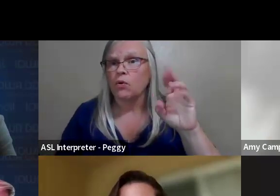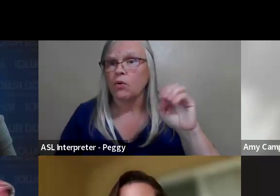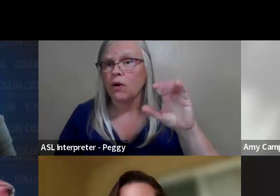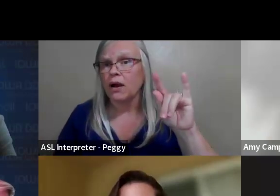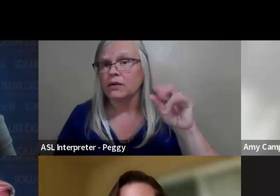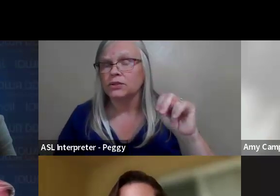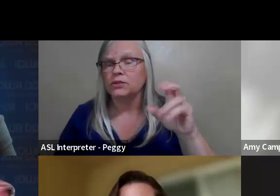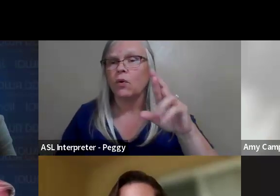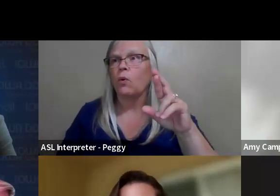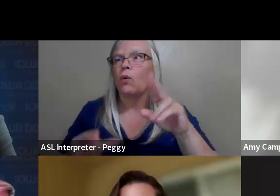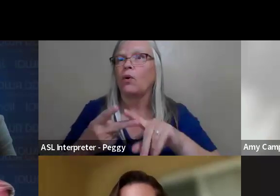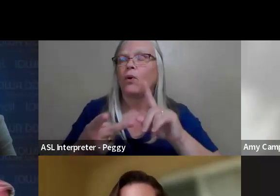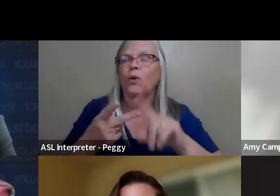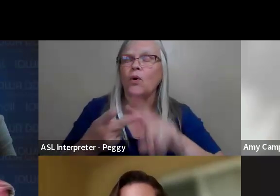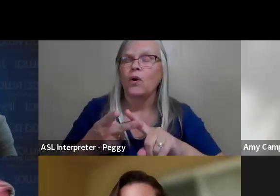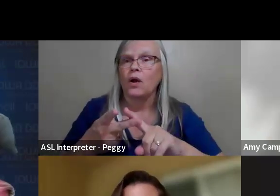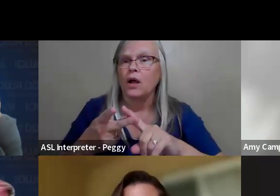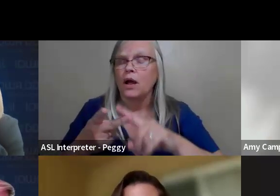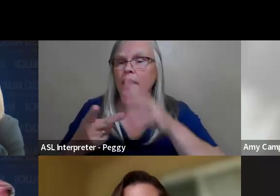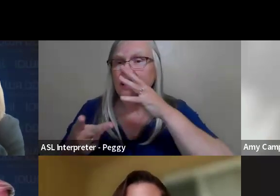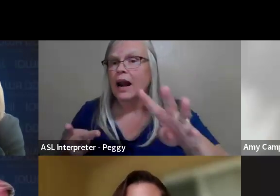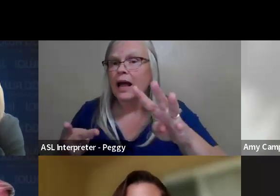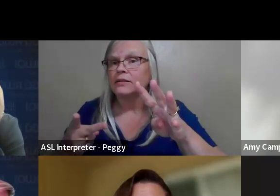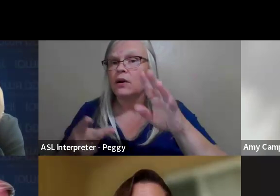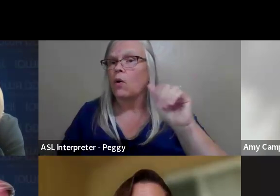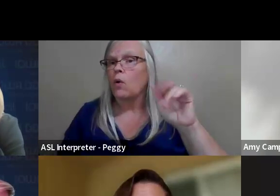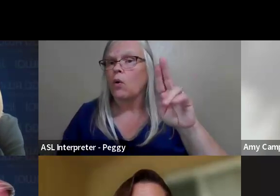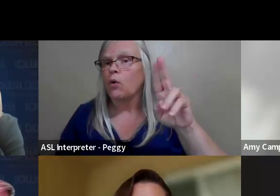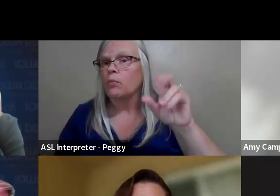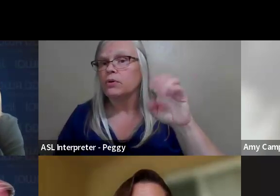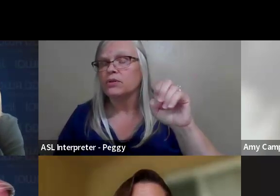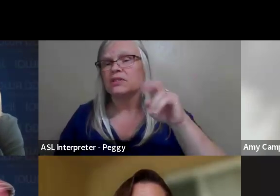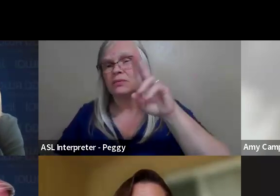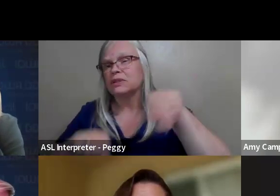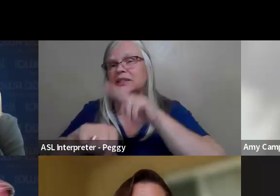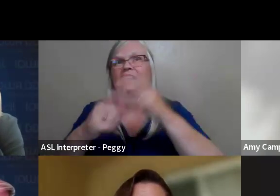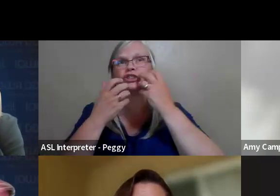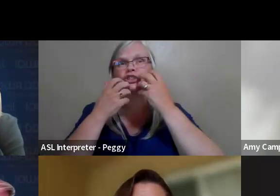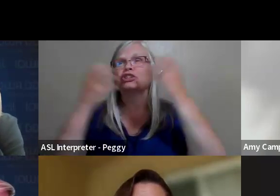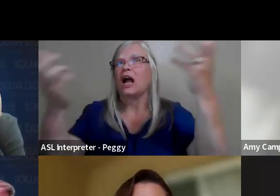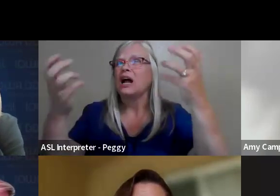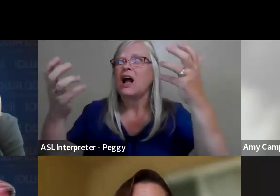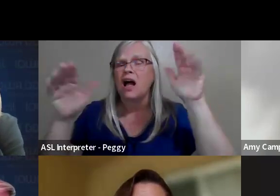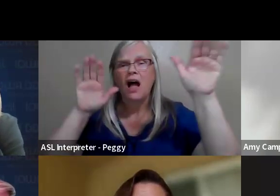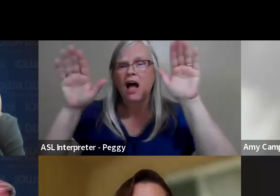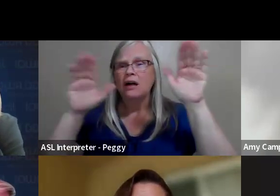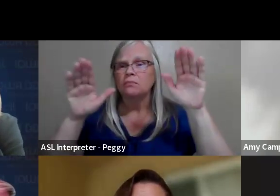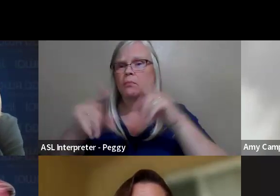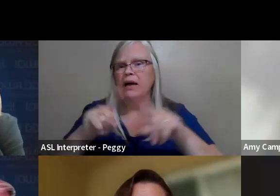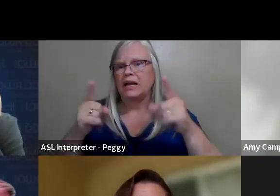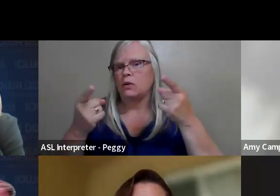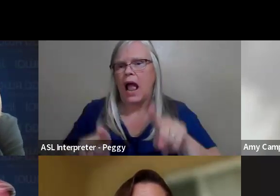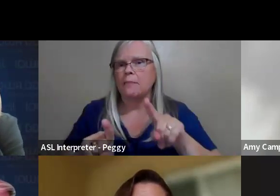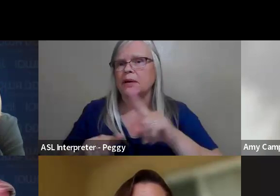cases of neglect or abuse? I would have loved it to be a national outcry, but it kind of just happened and